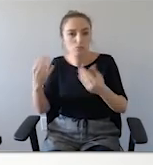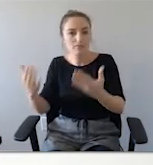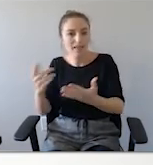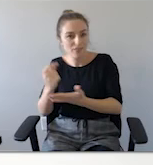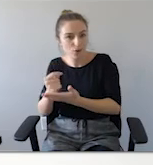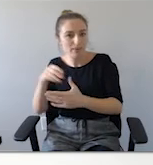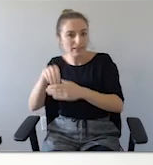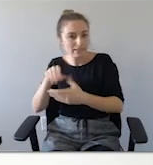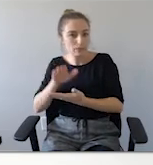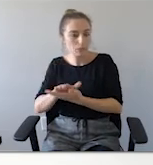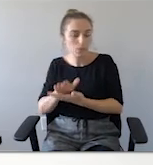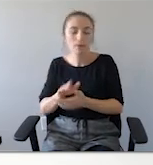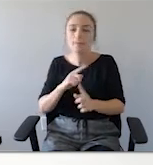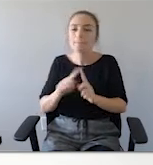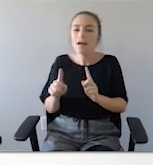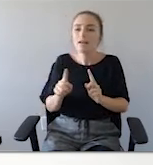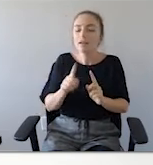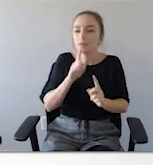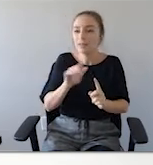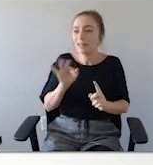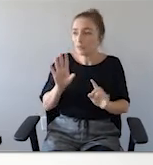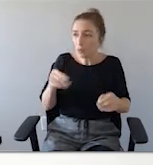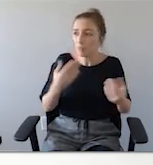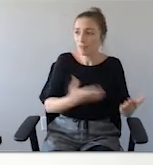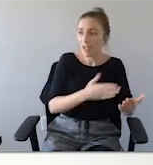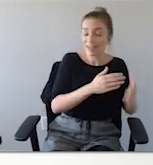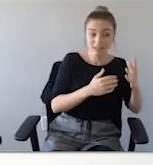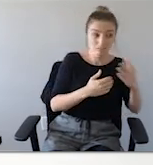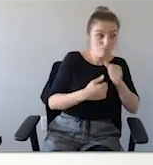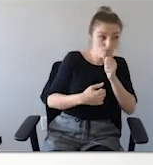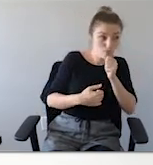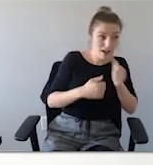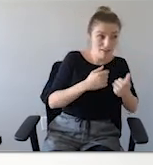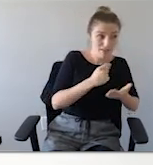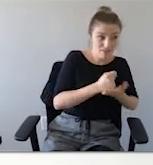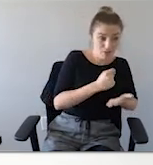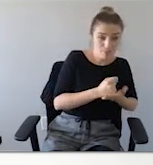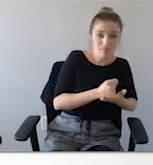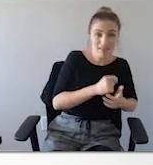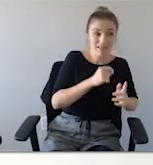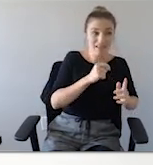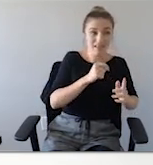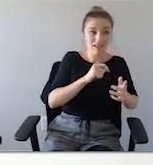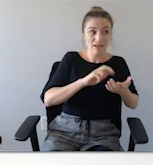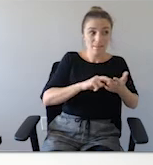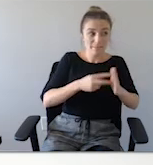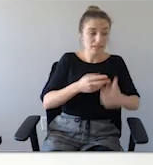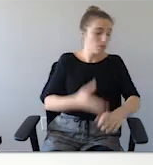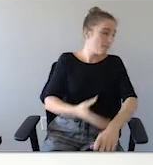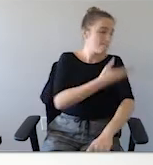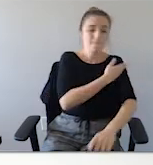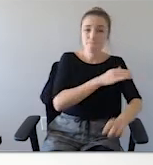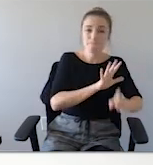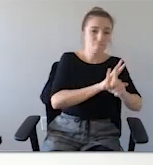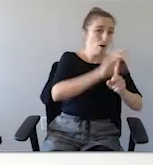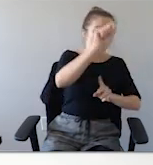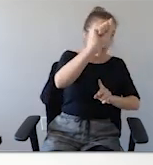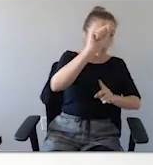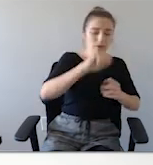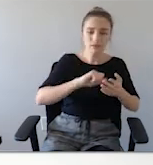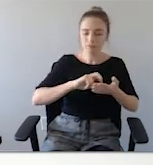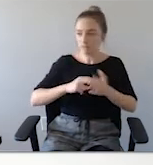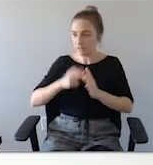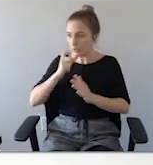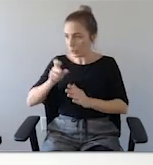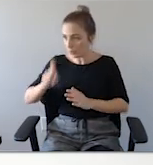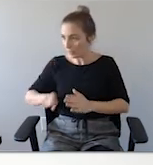therapy that they are doing fabulous and they really don't need that service, then it's